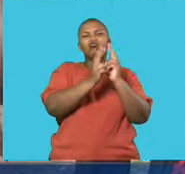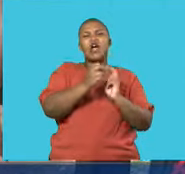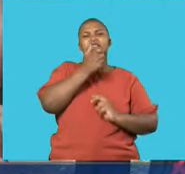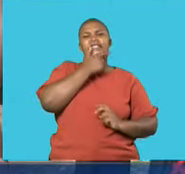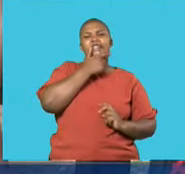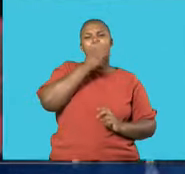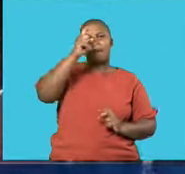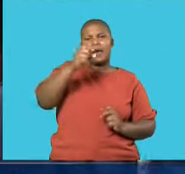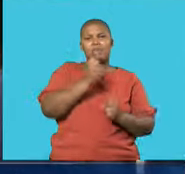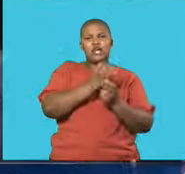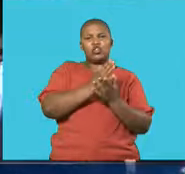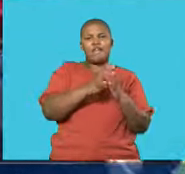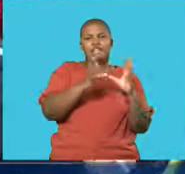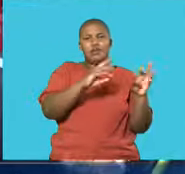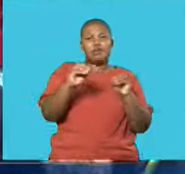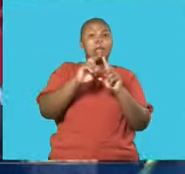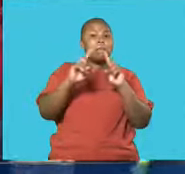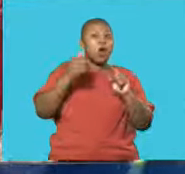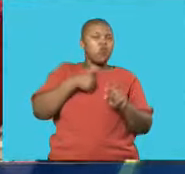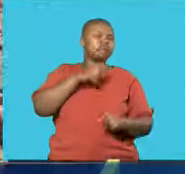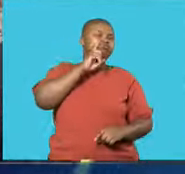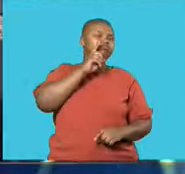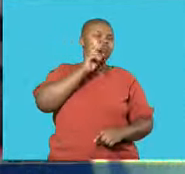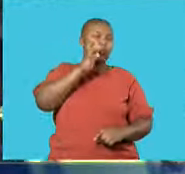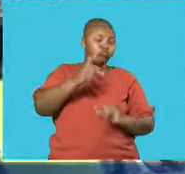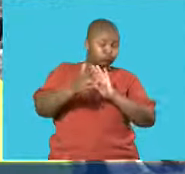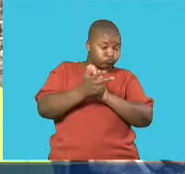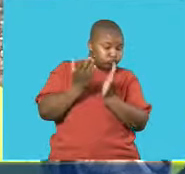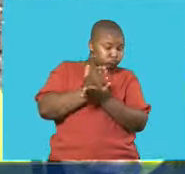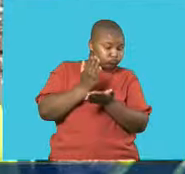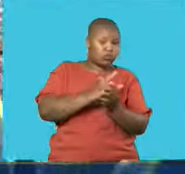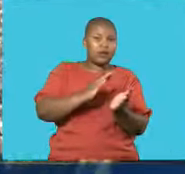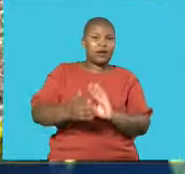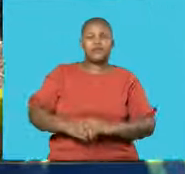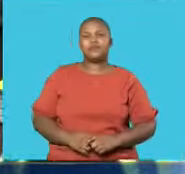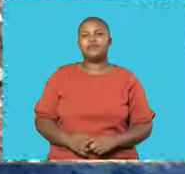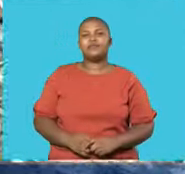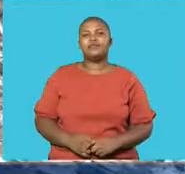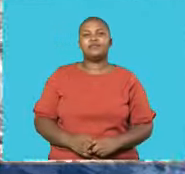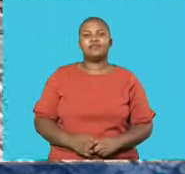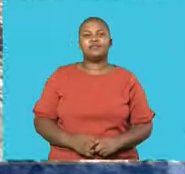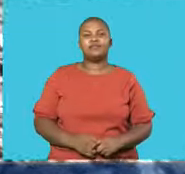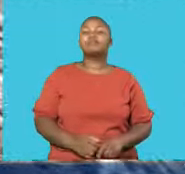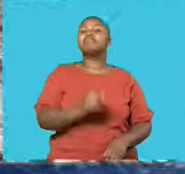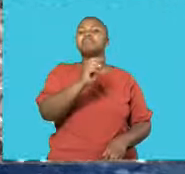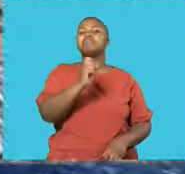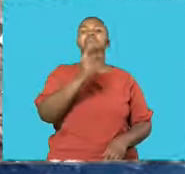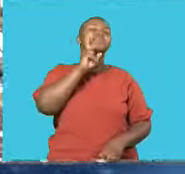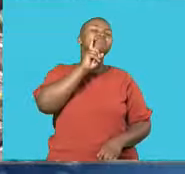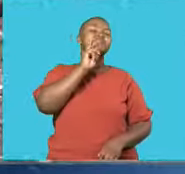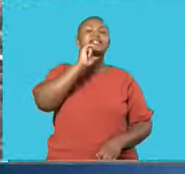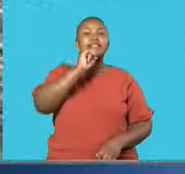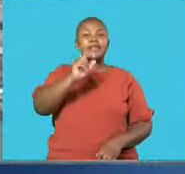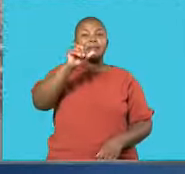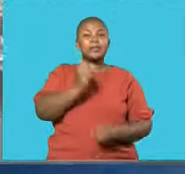but we are going to verify that. Utswa kube sekuveza ukuthi ke umnyango wokuhlaliswa kwabantu kumkhandlu dolopha wasegolo sezinhlelweni